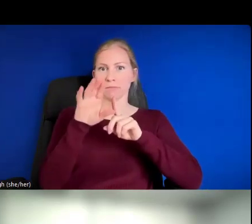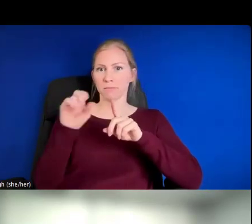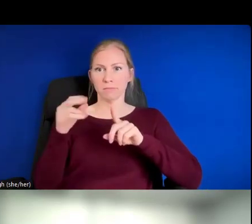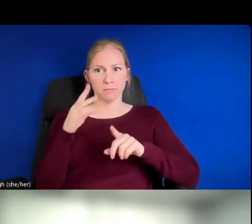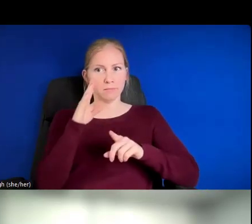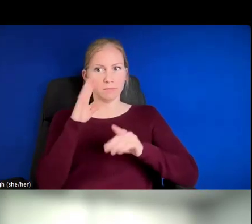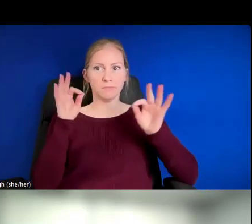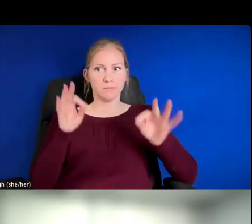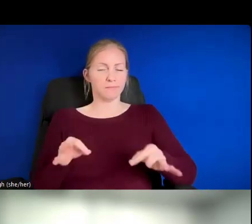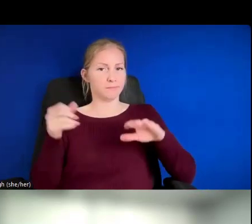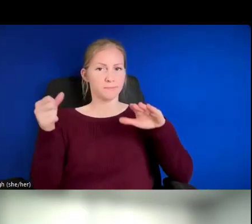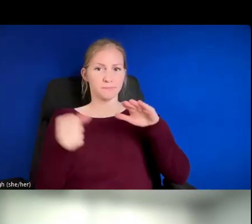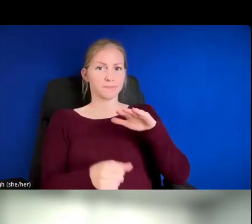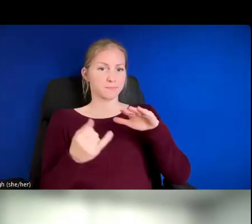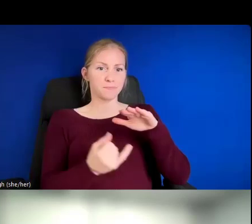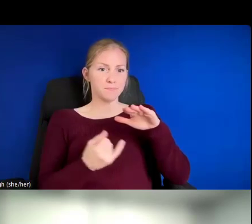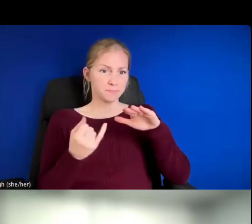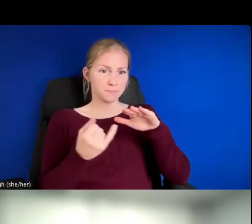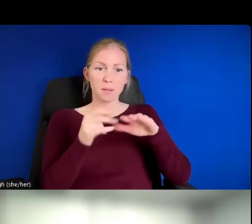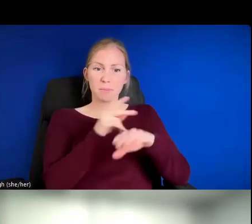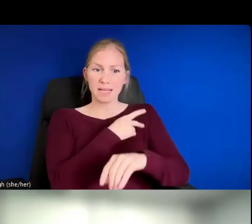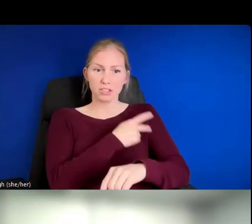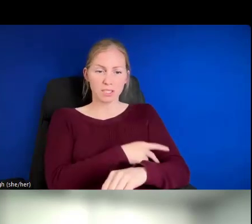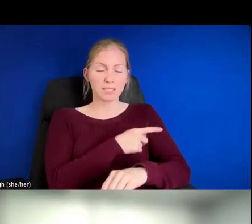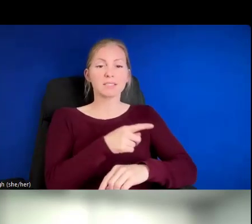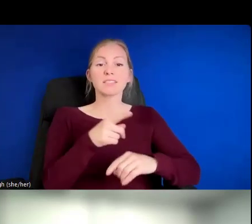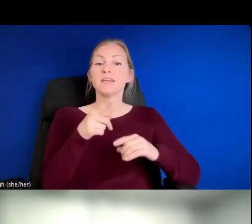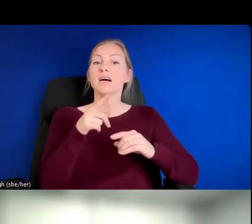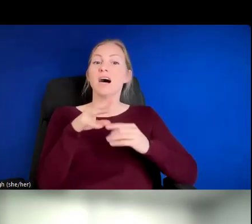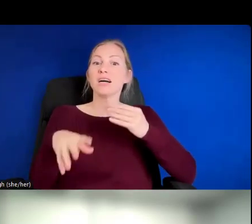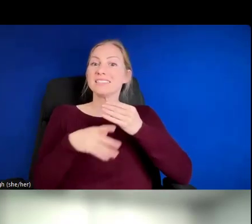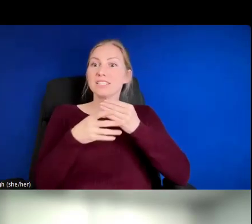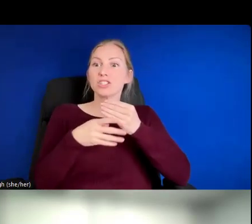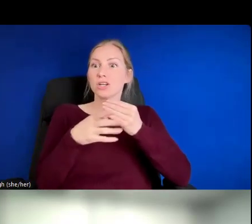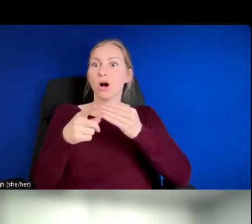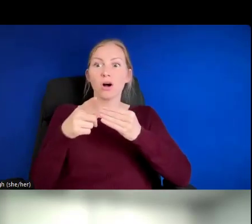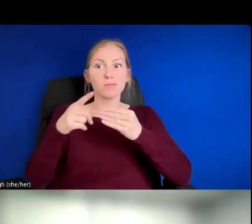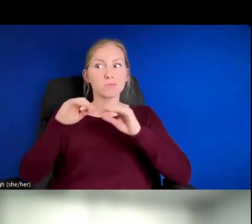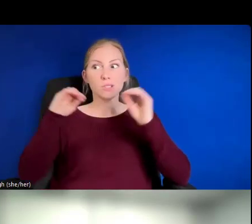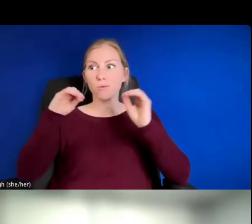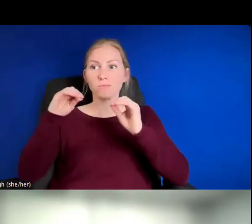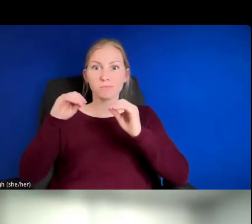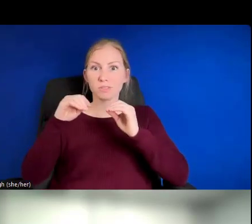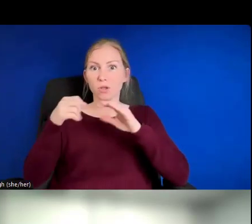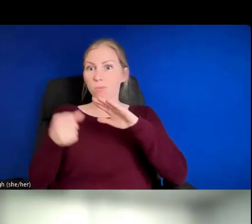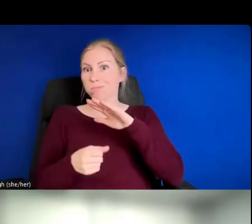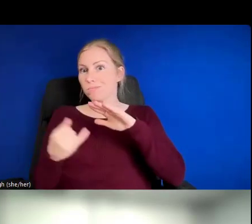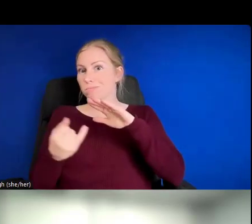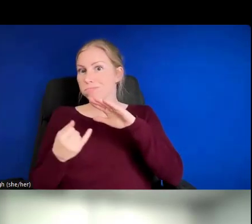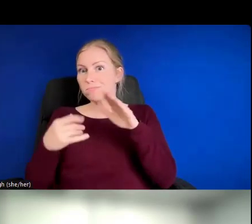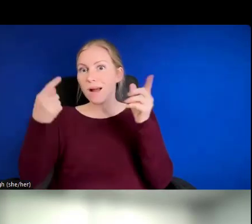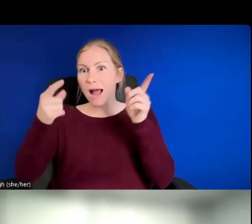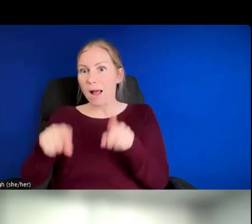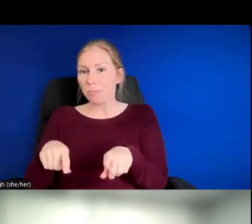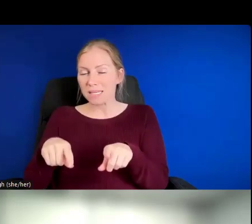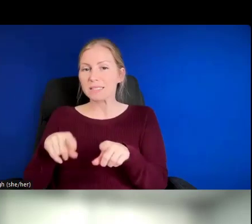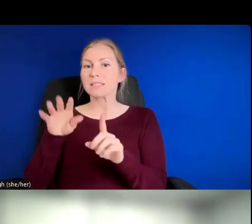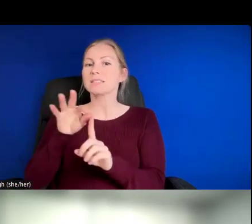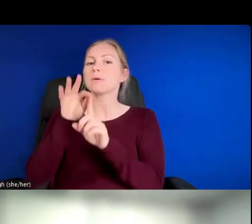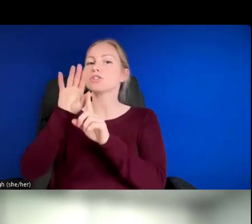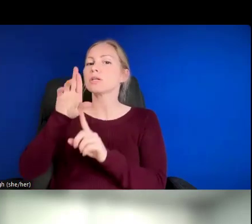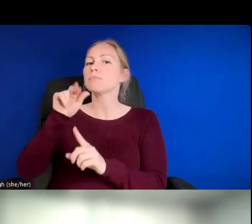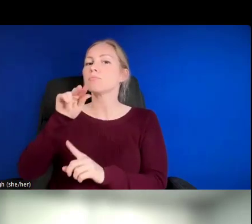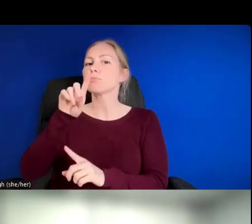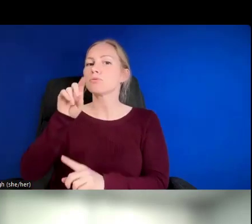patients. Additional unauthorized seclusion takes place outside of these times throughout the day, especially in the Bradford unit, which houses